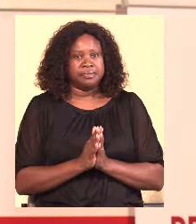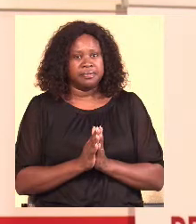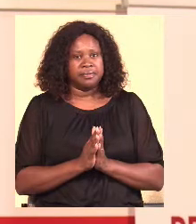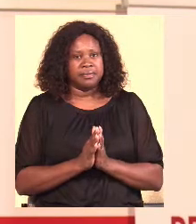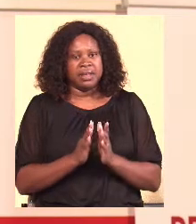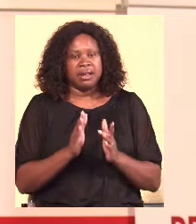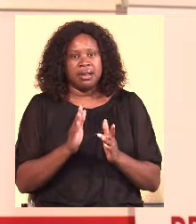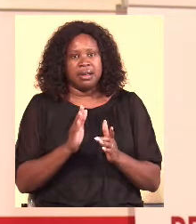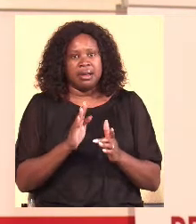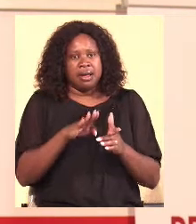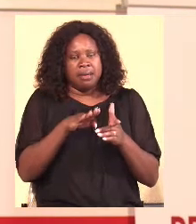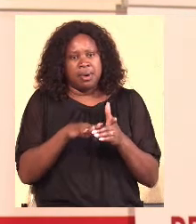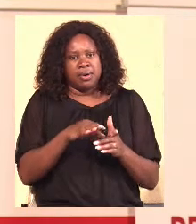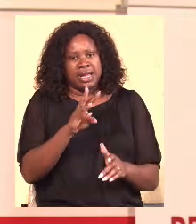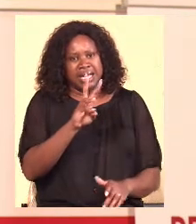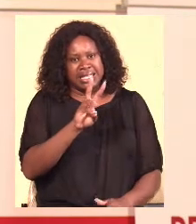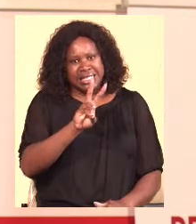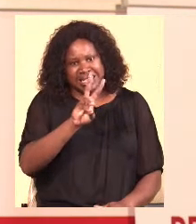about